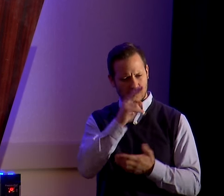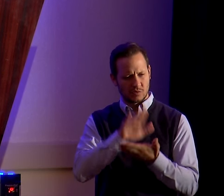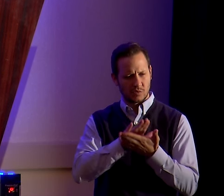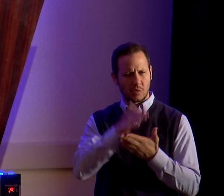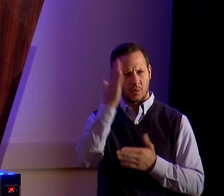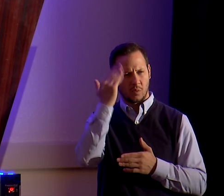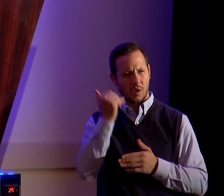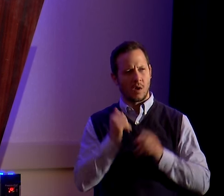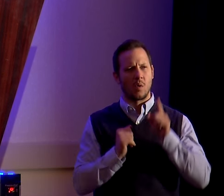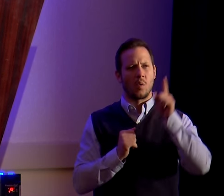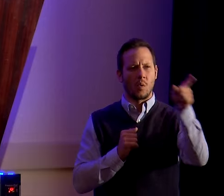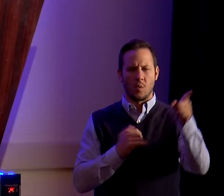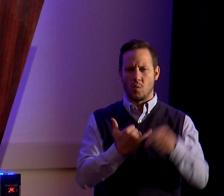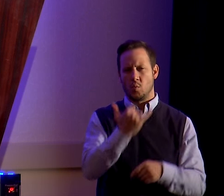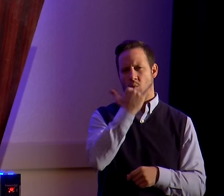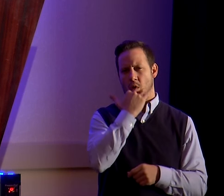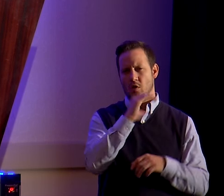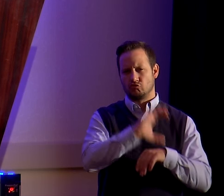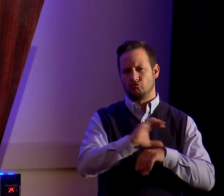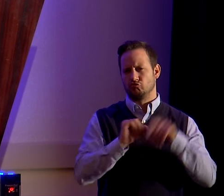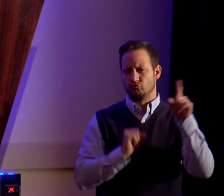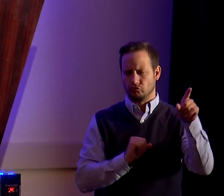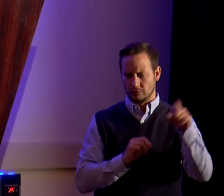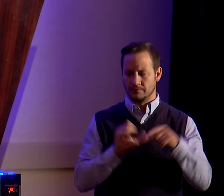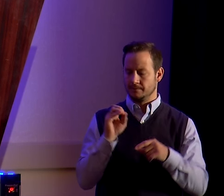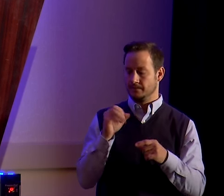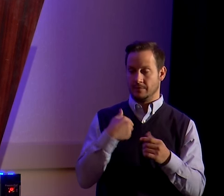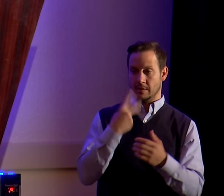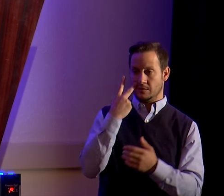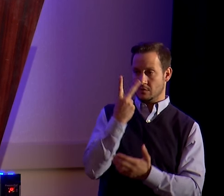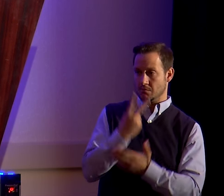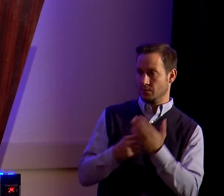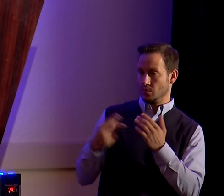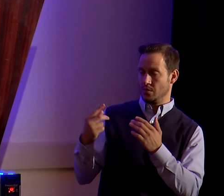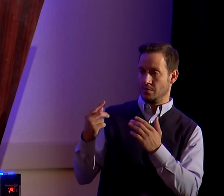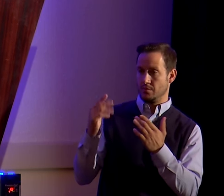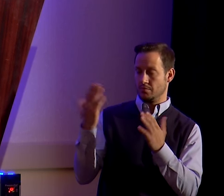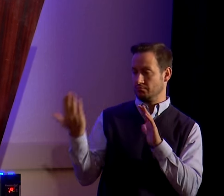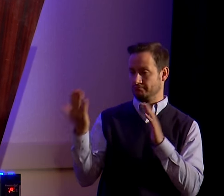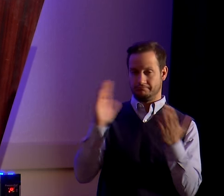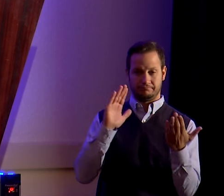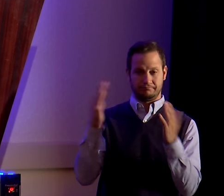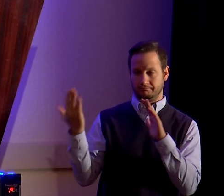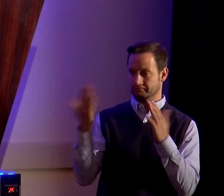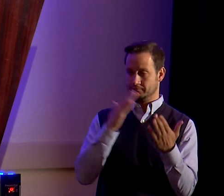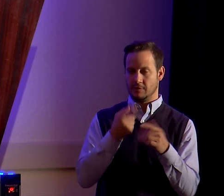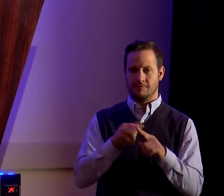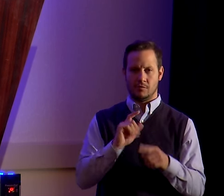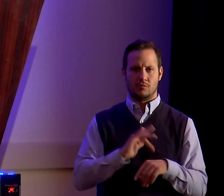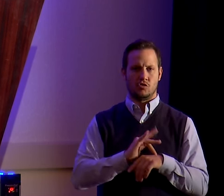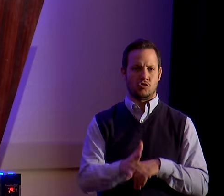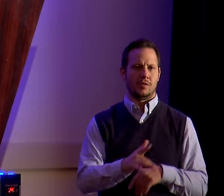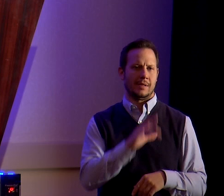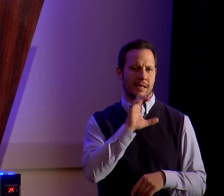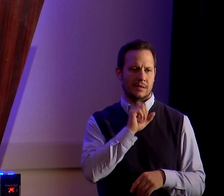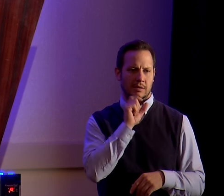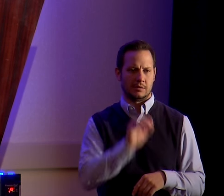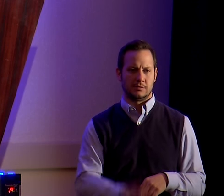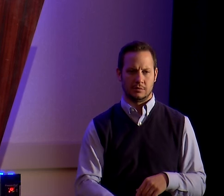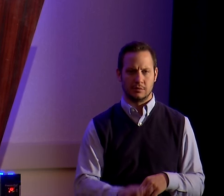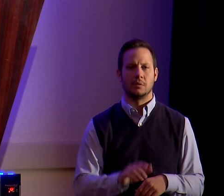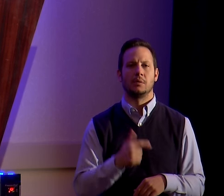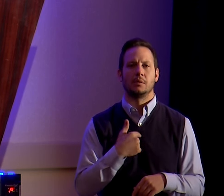there? They're wrong. So I got both sides of the picture from the very early age. So in that sense, I was very